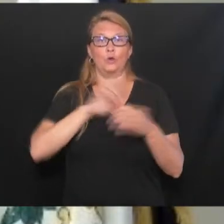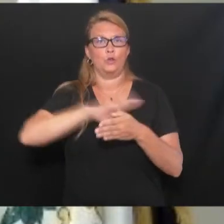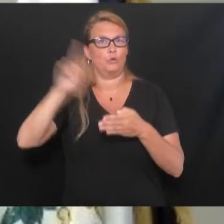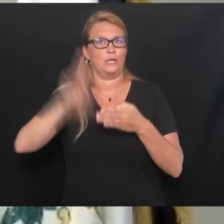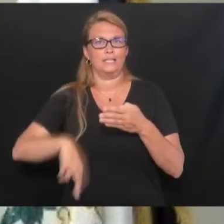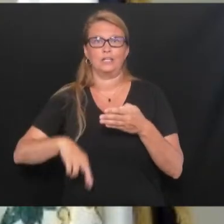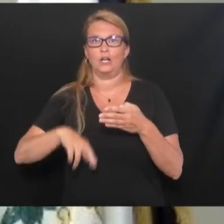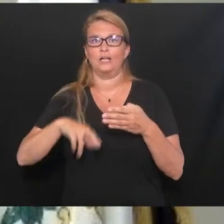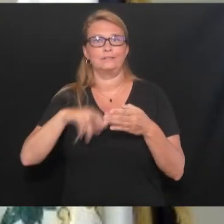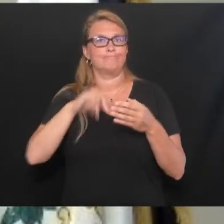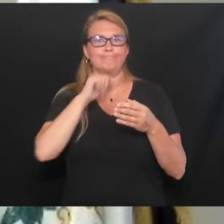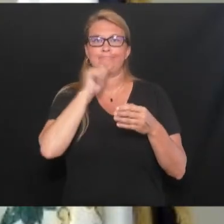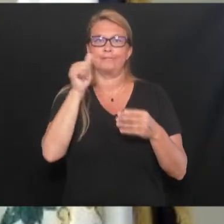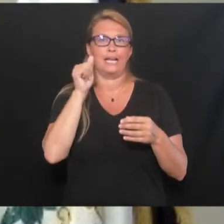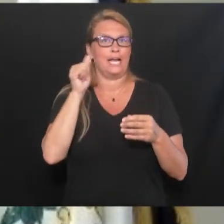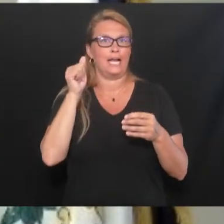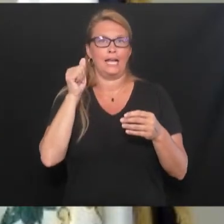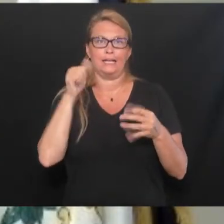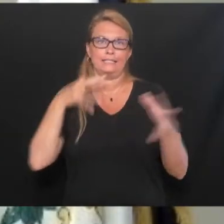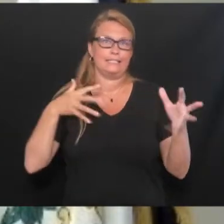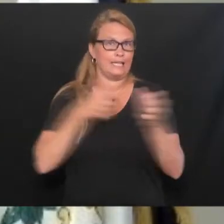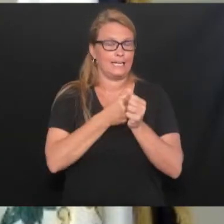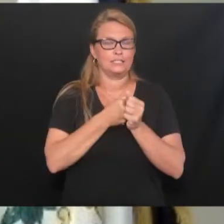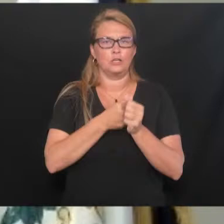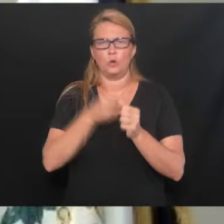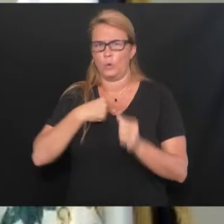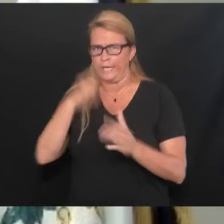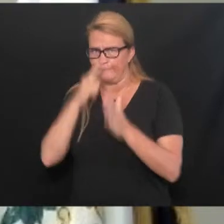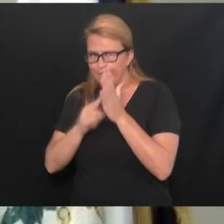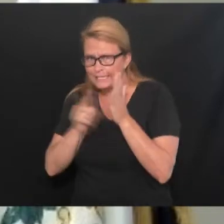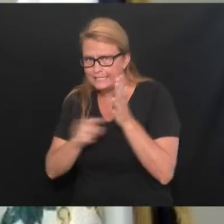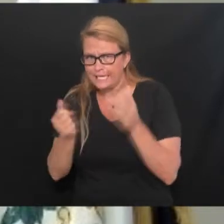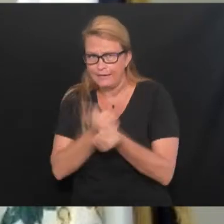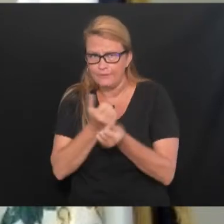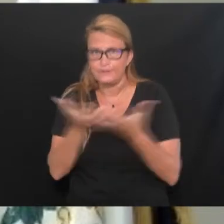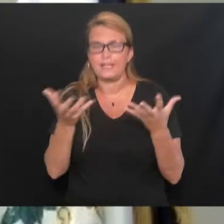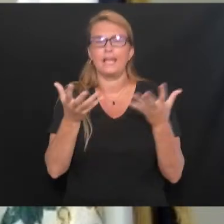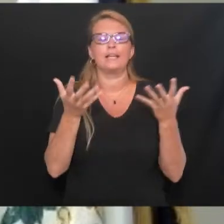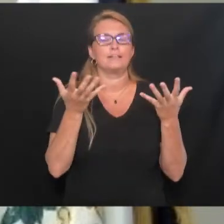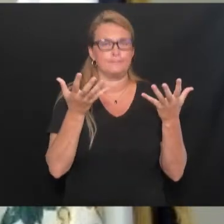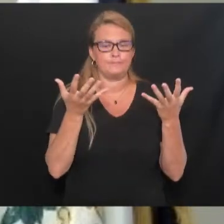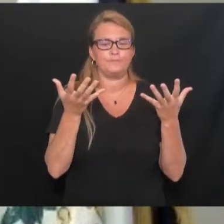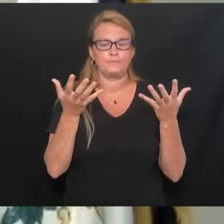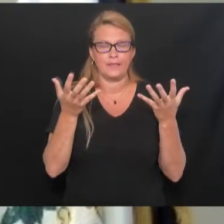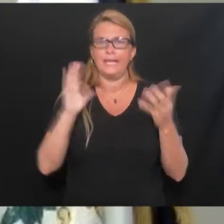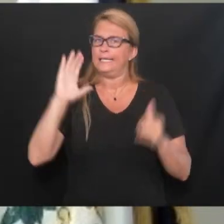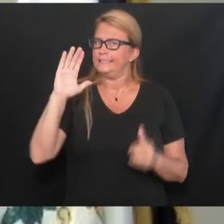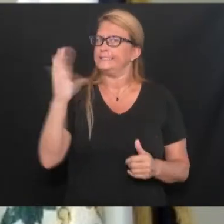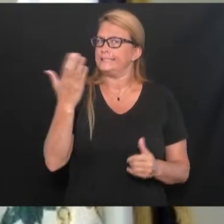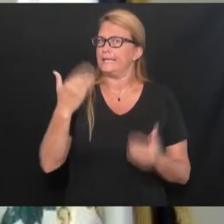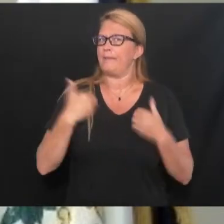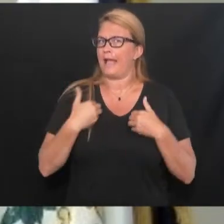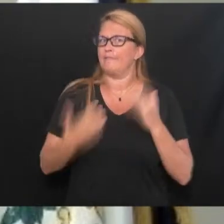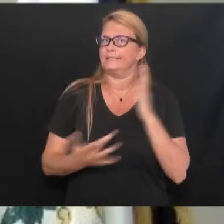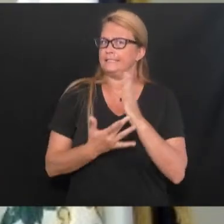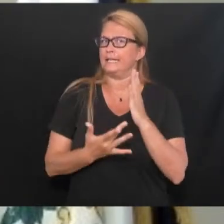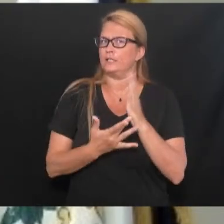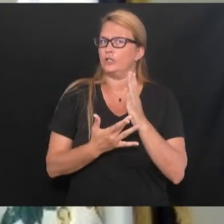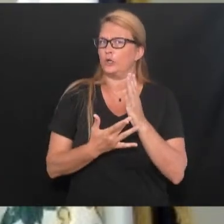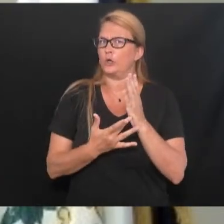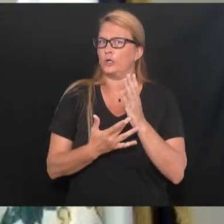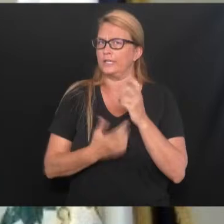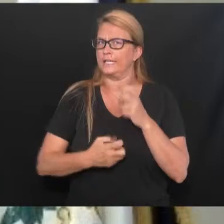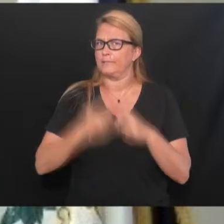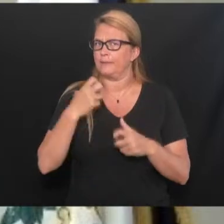by DHHR. We dug into that issue and we've determined that it was a technical error that was not identified